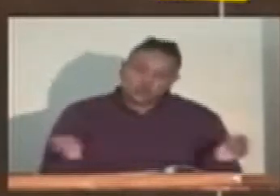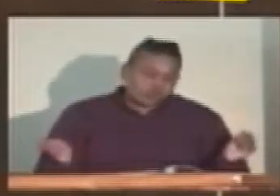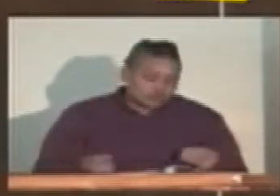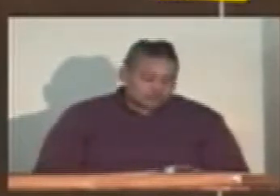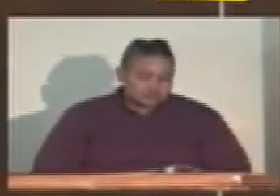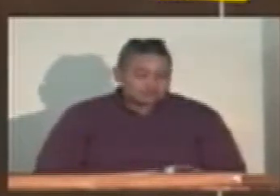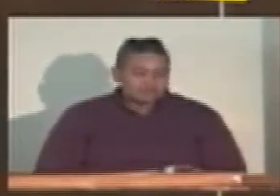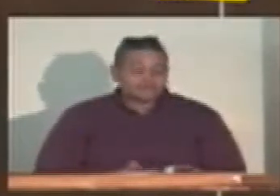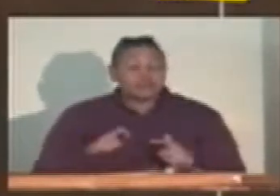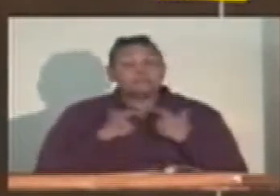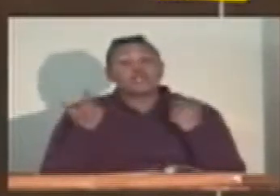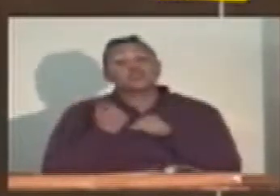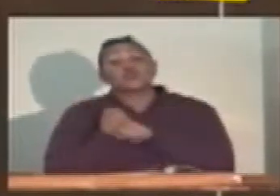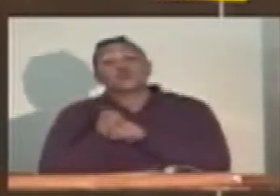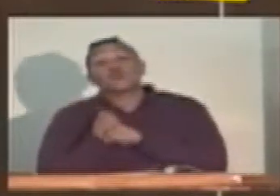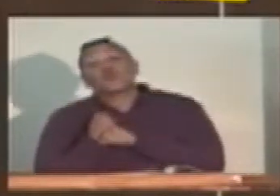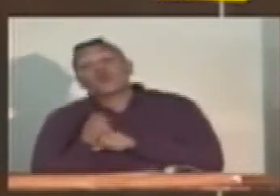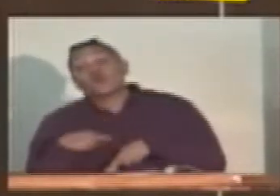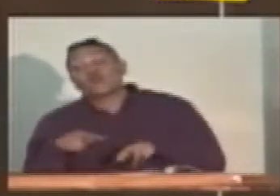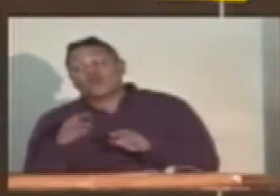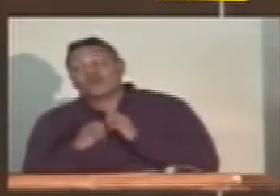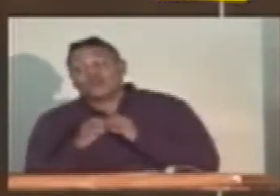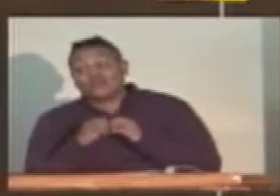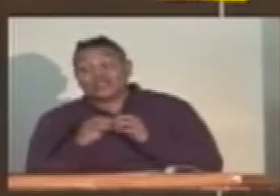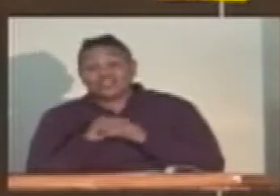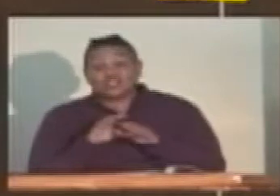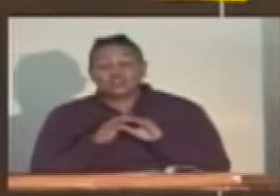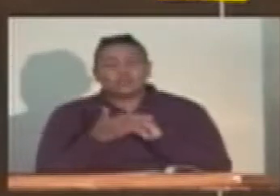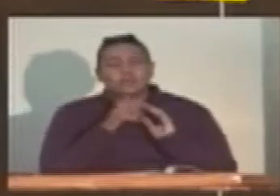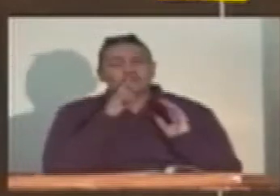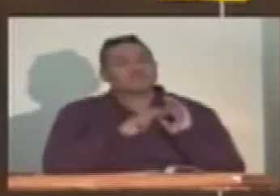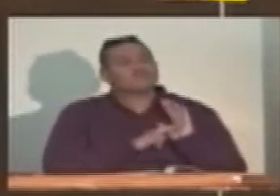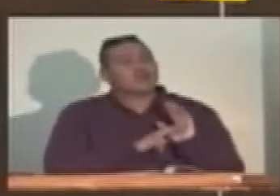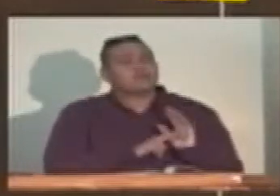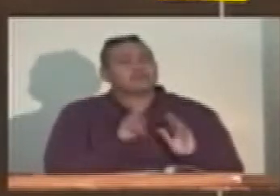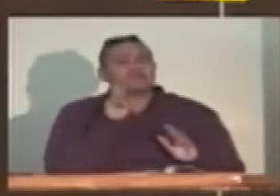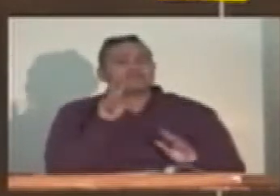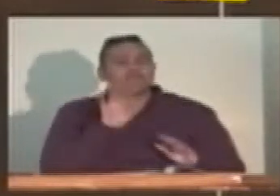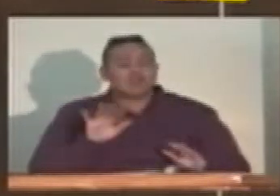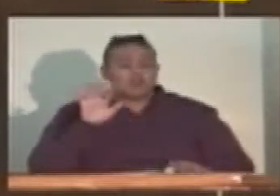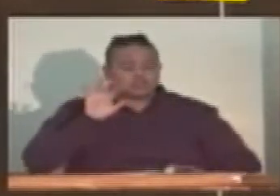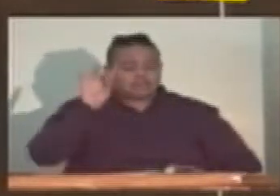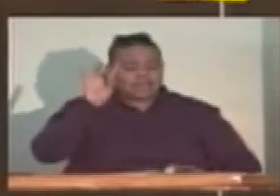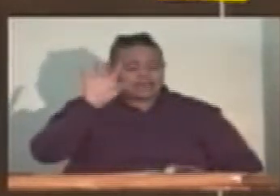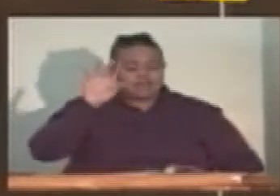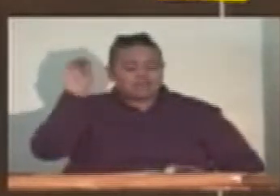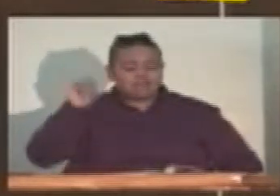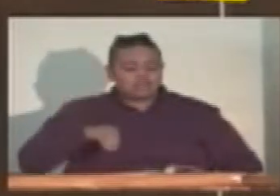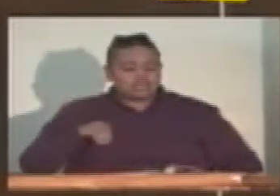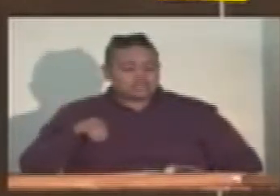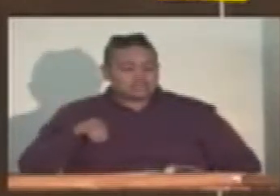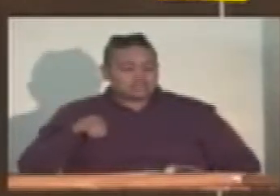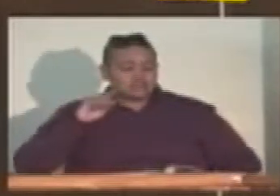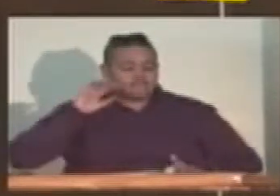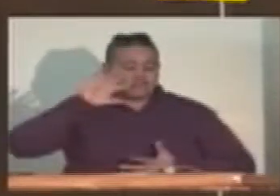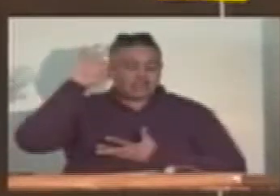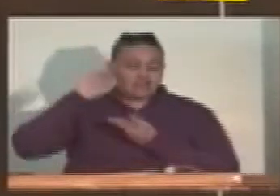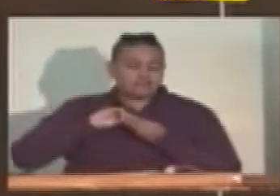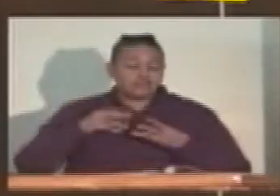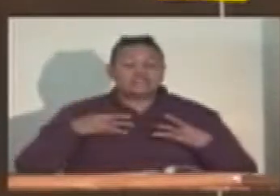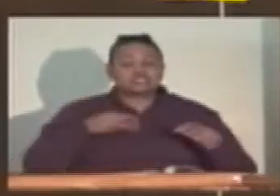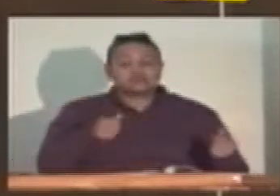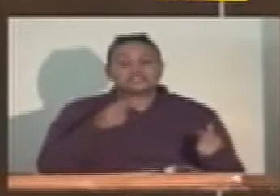The major road works taking place across the country represents approximately 85% of the